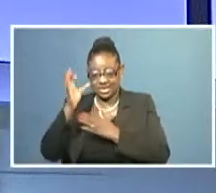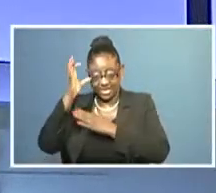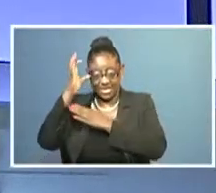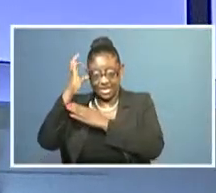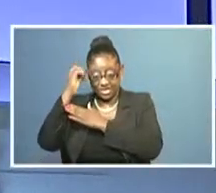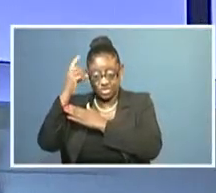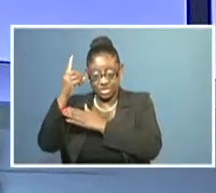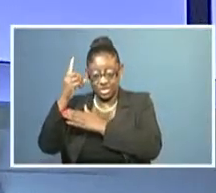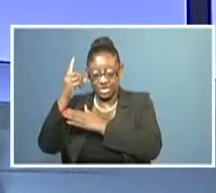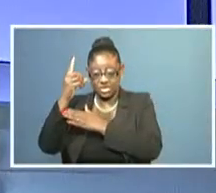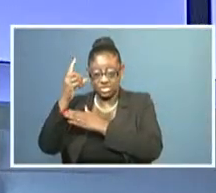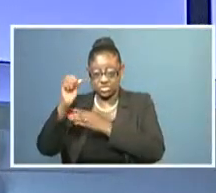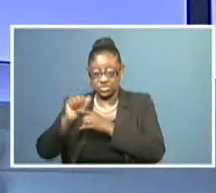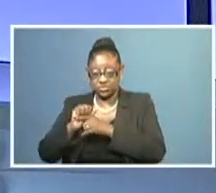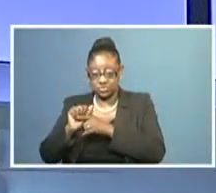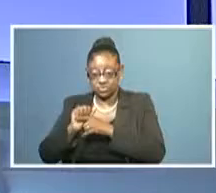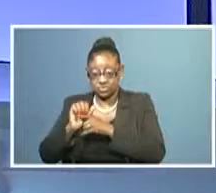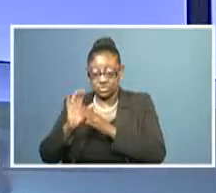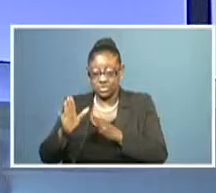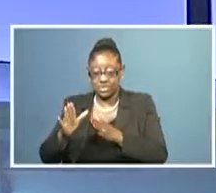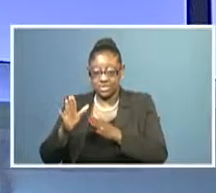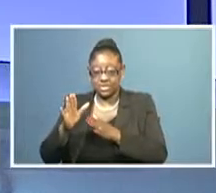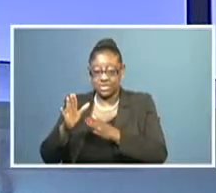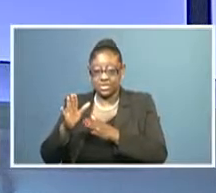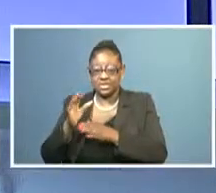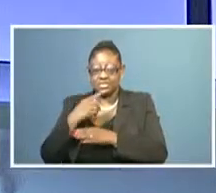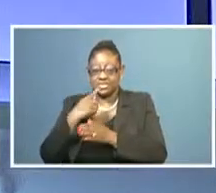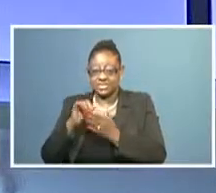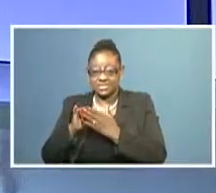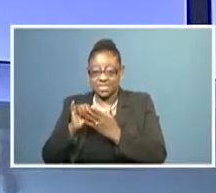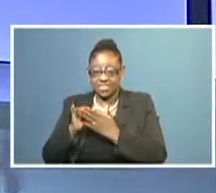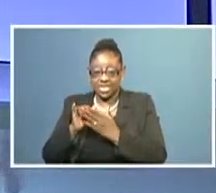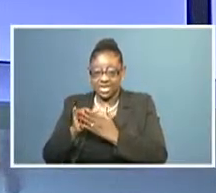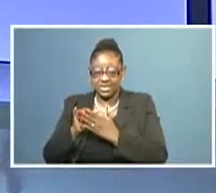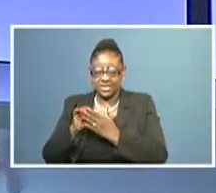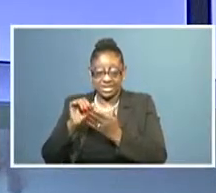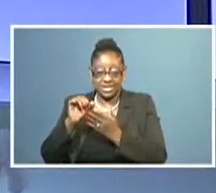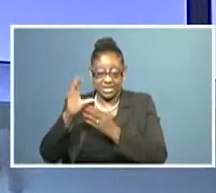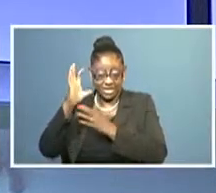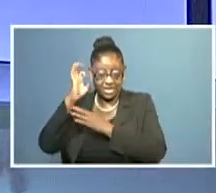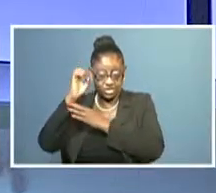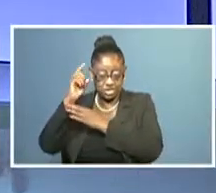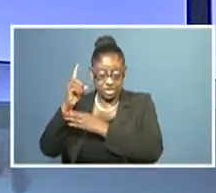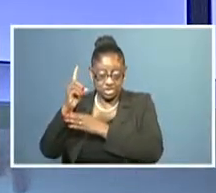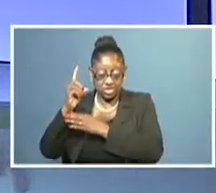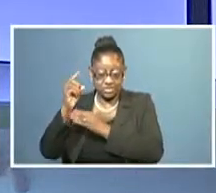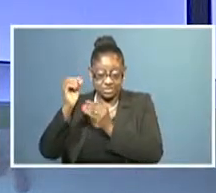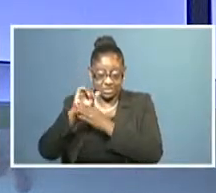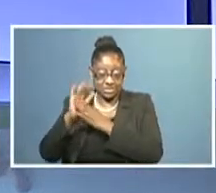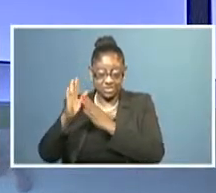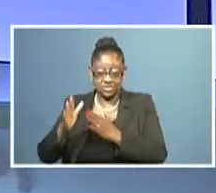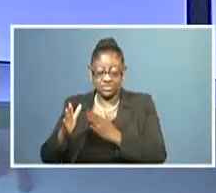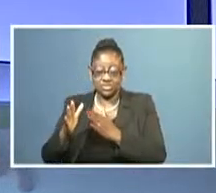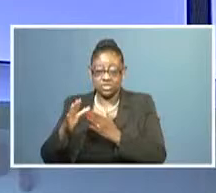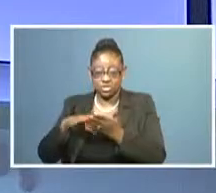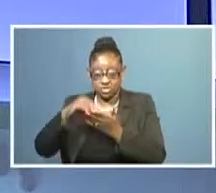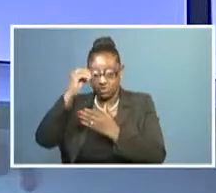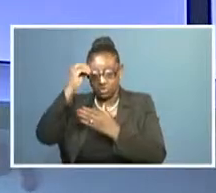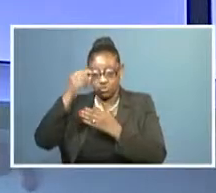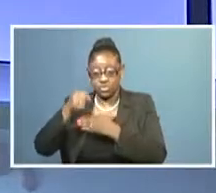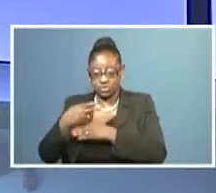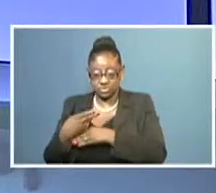Technical and Vocational Training, the Honorable Zane Liborn, says education officials learned of the protest during a meeting on